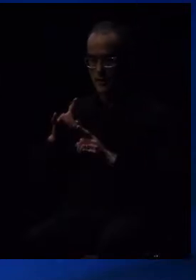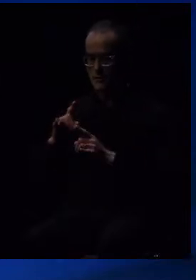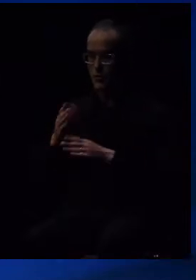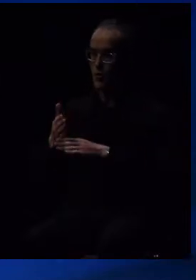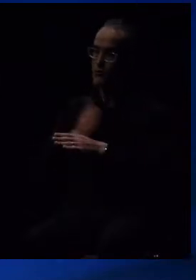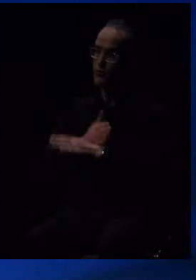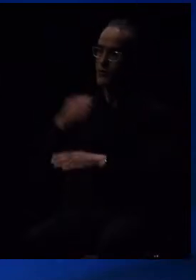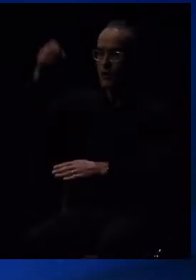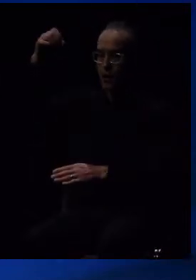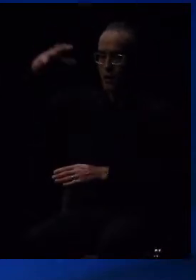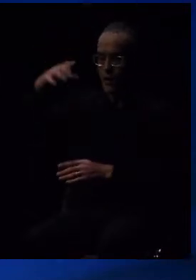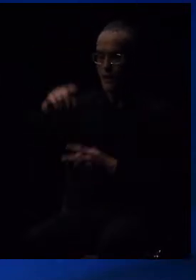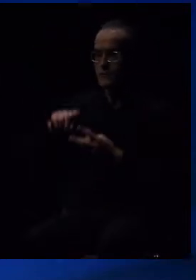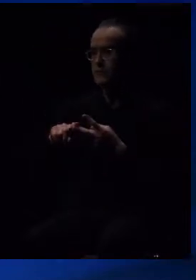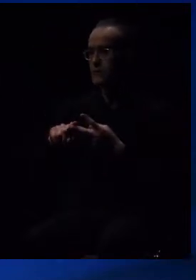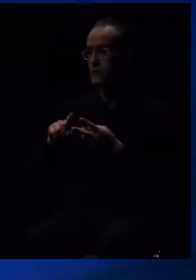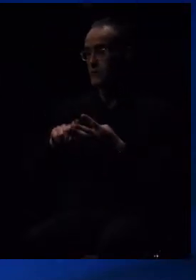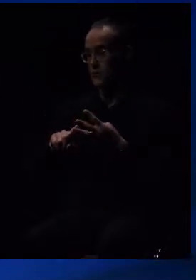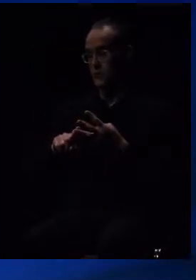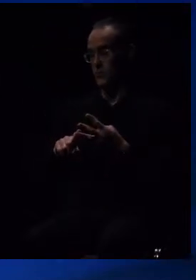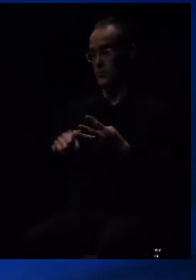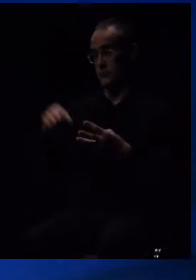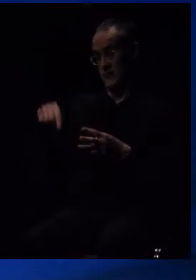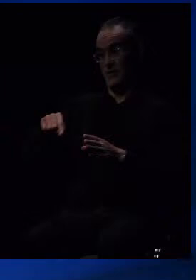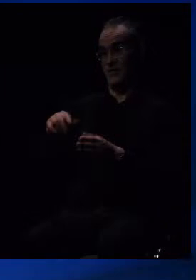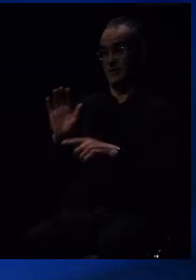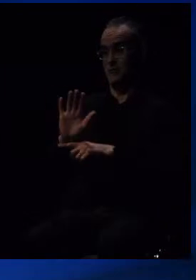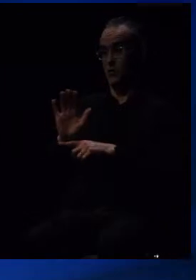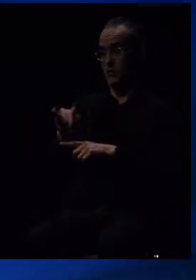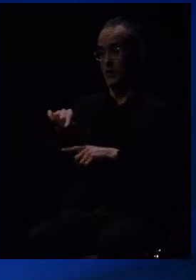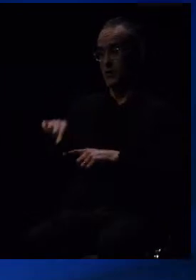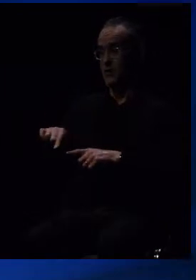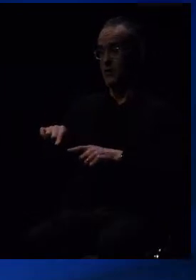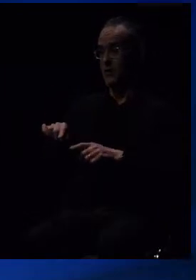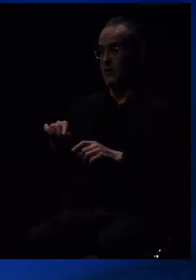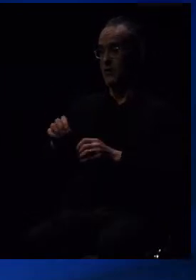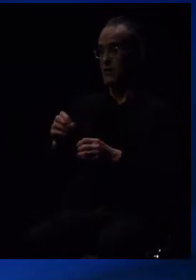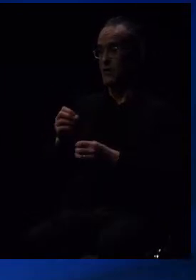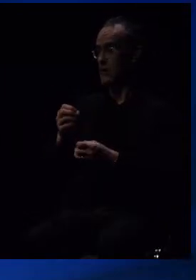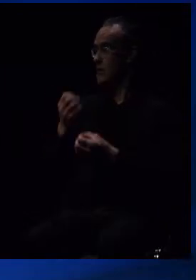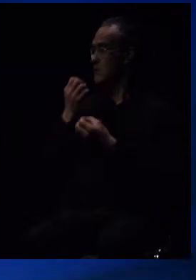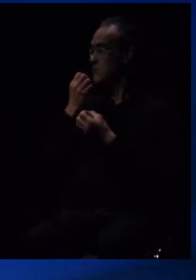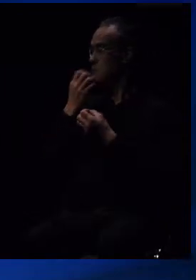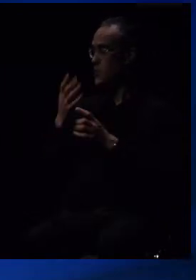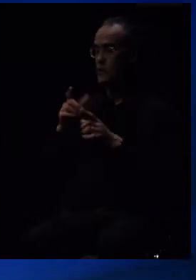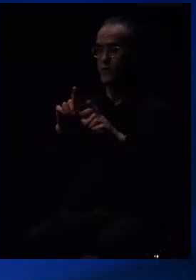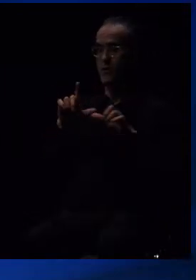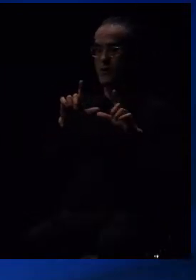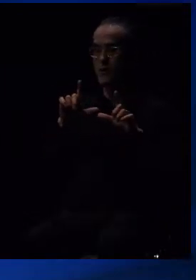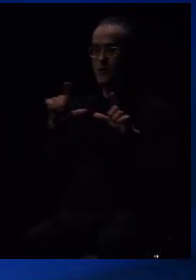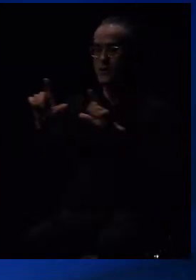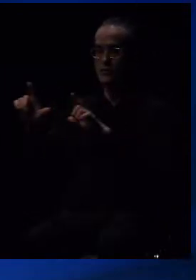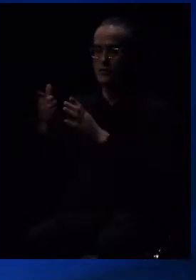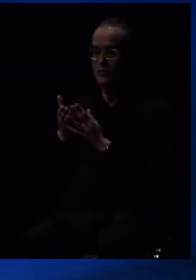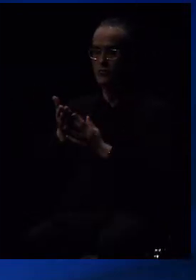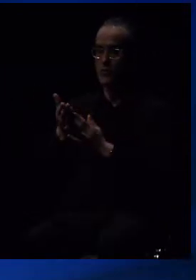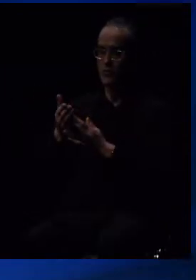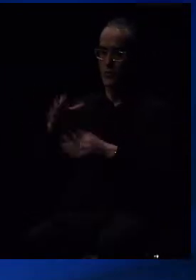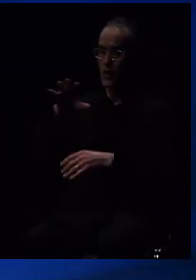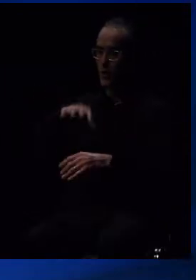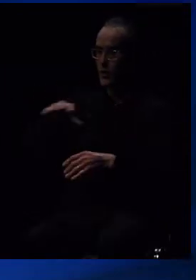or in this case there were beautiful pictures also from location scout.